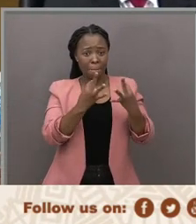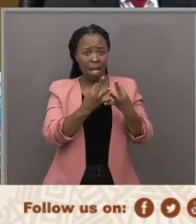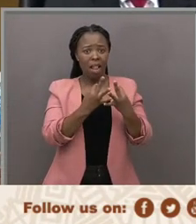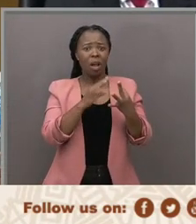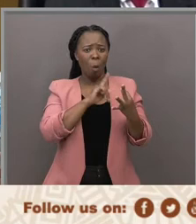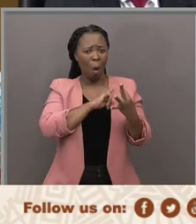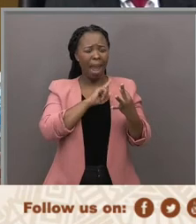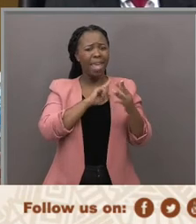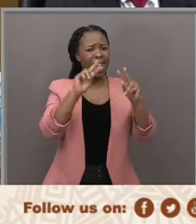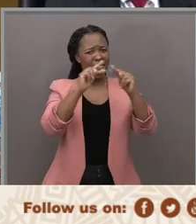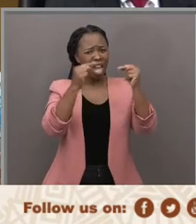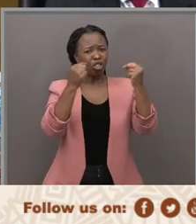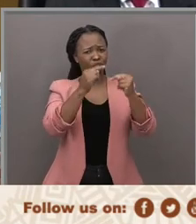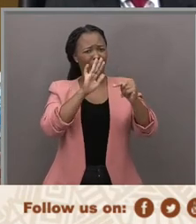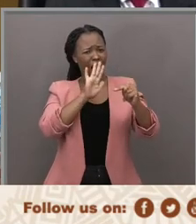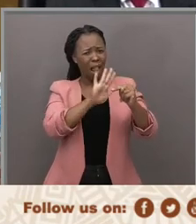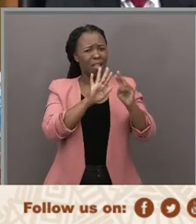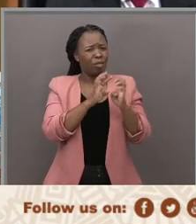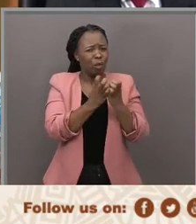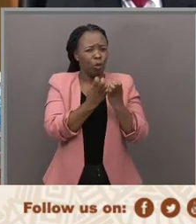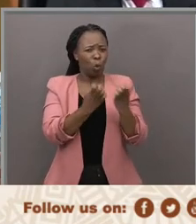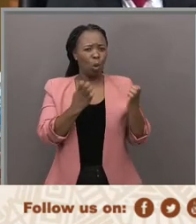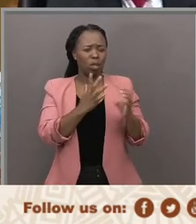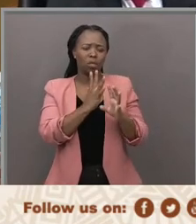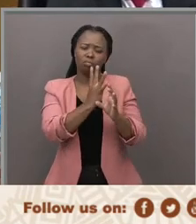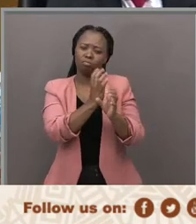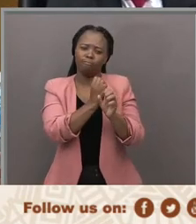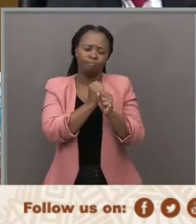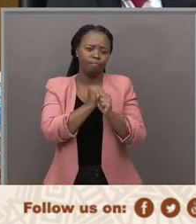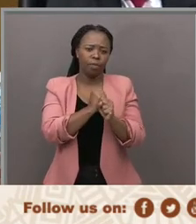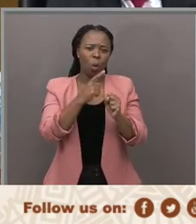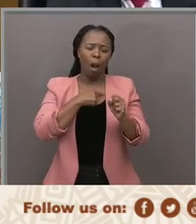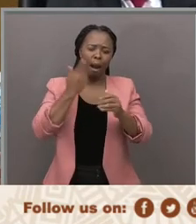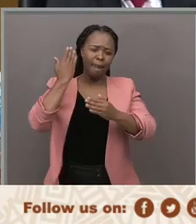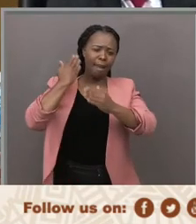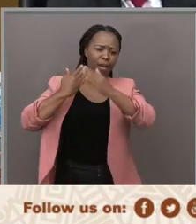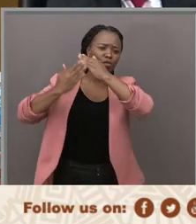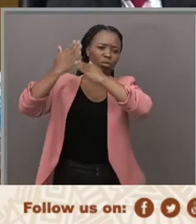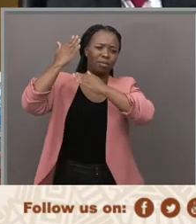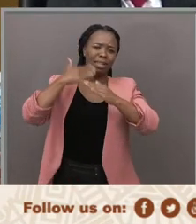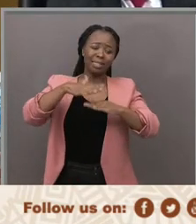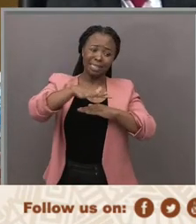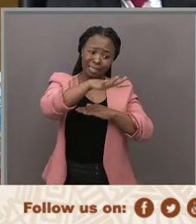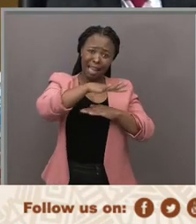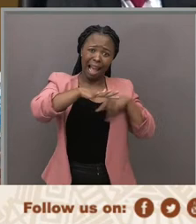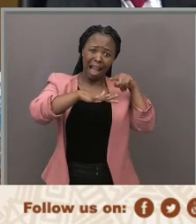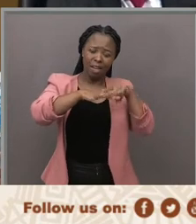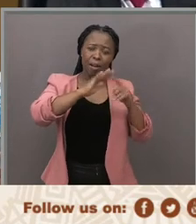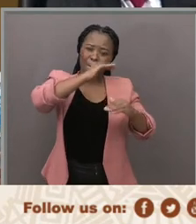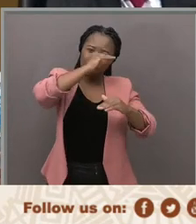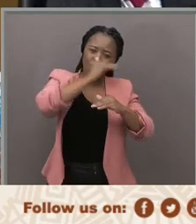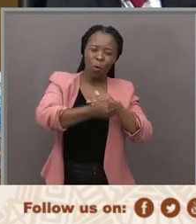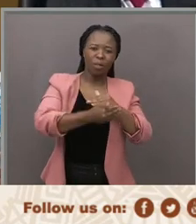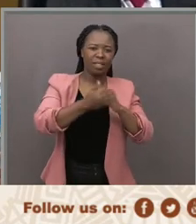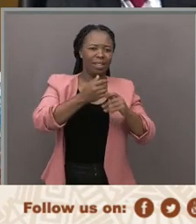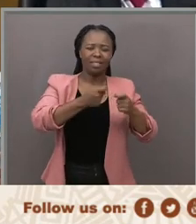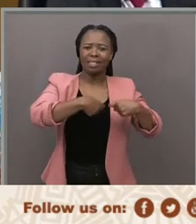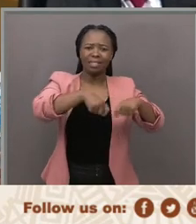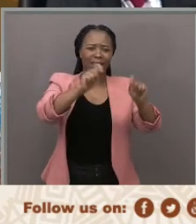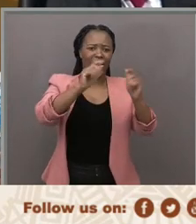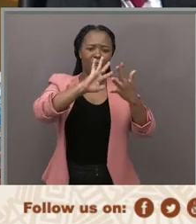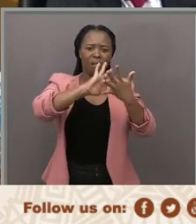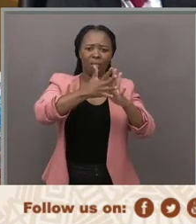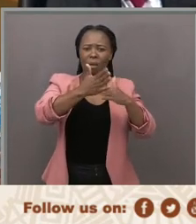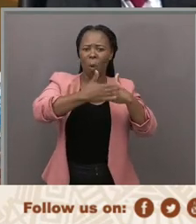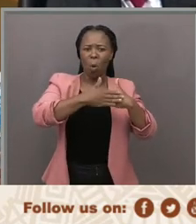asset is preserved, this heritage site is protected. And lastly, we worked with the